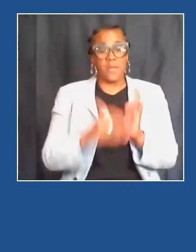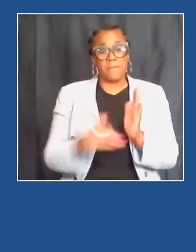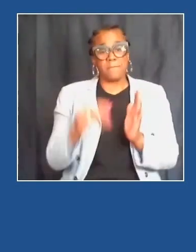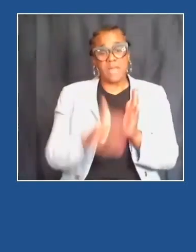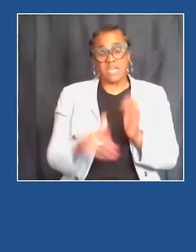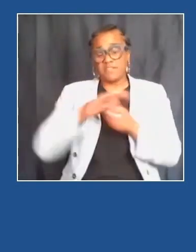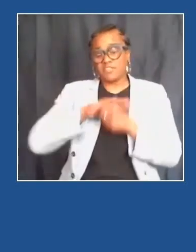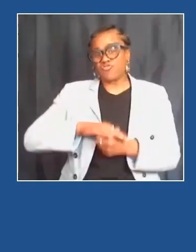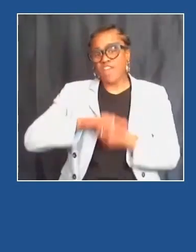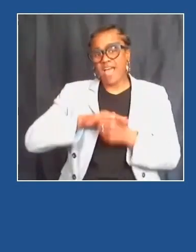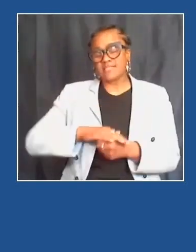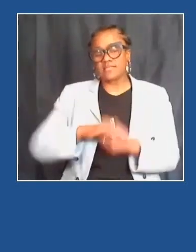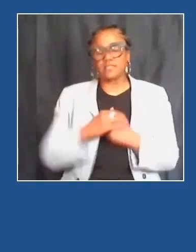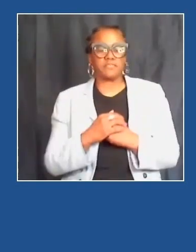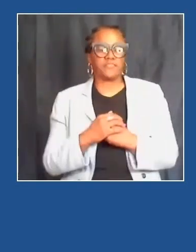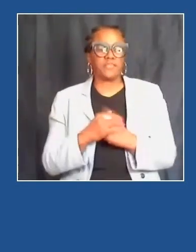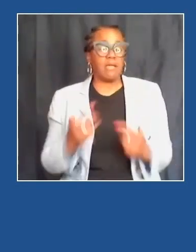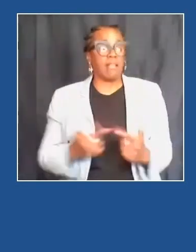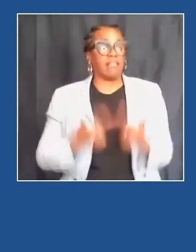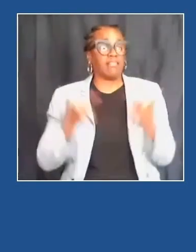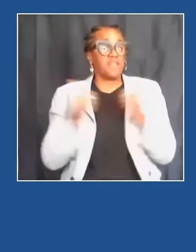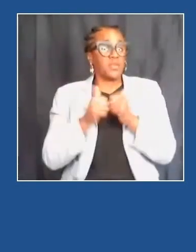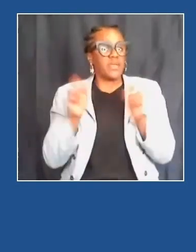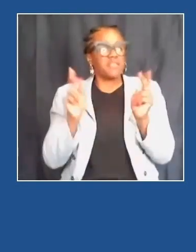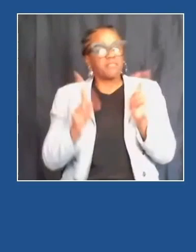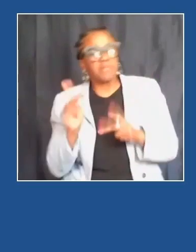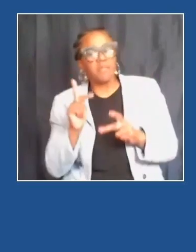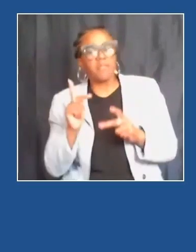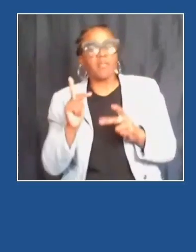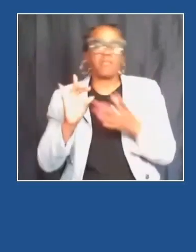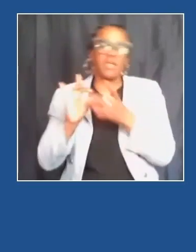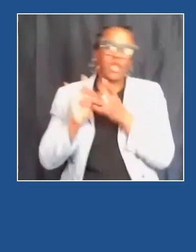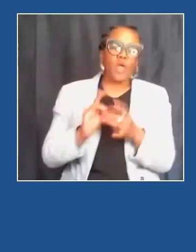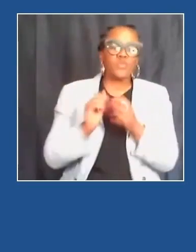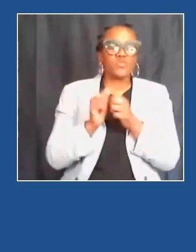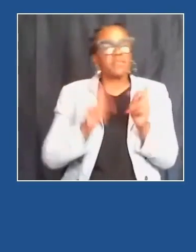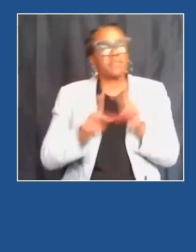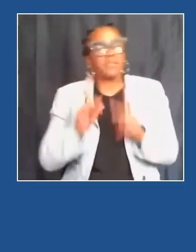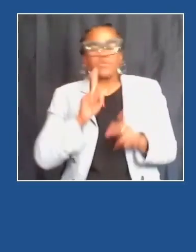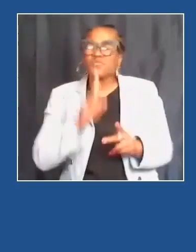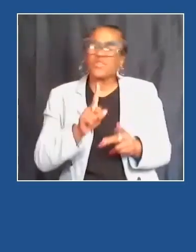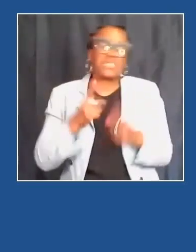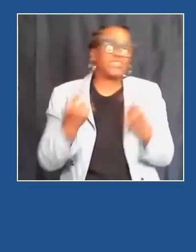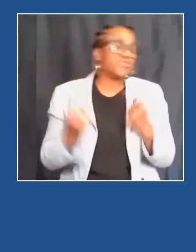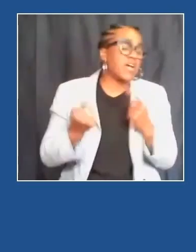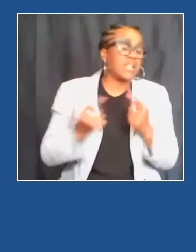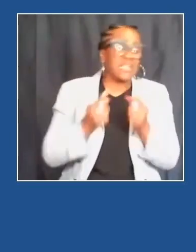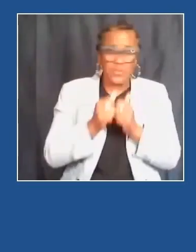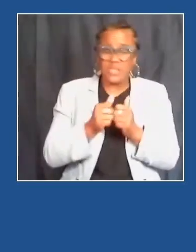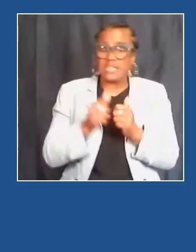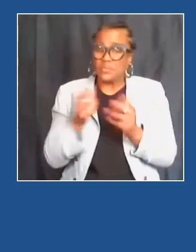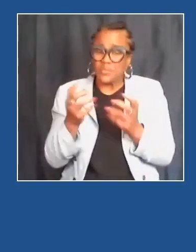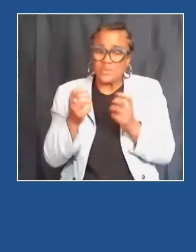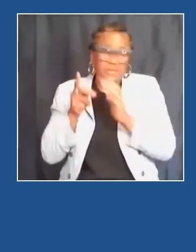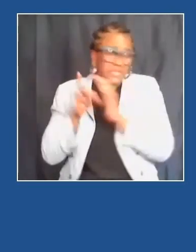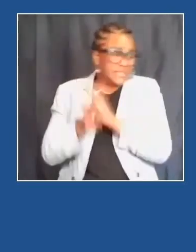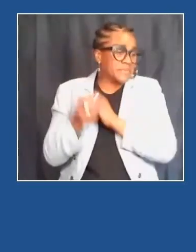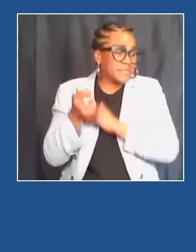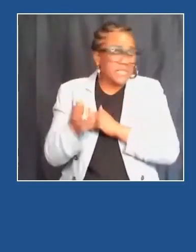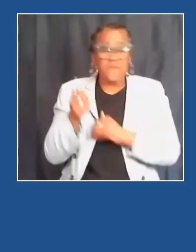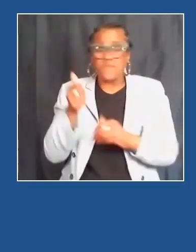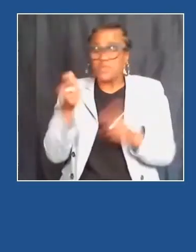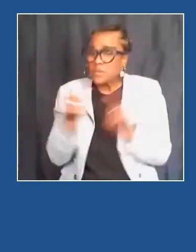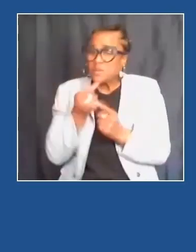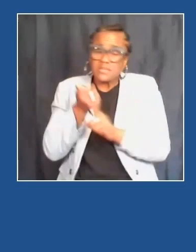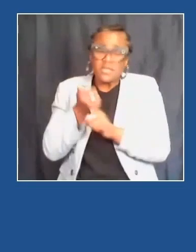and living with people or being close to people who are really struggling with suicidality and self-harm is